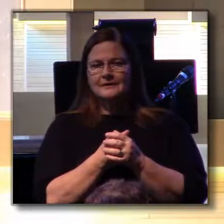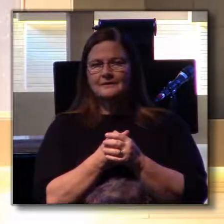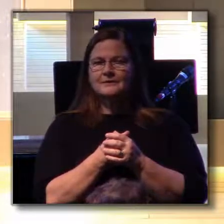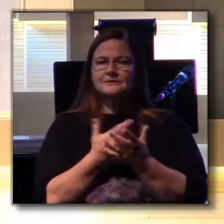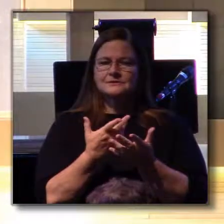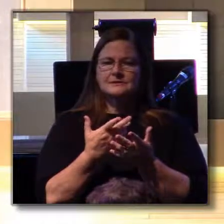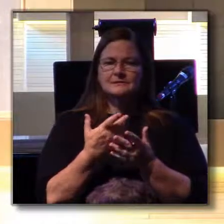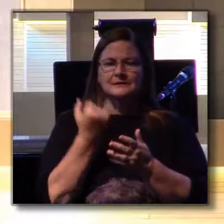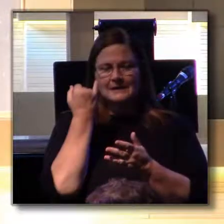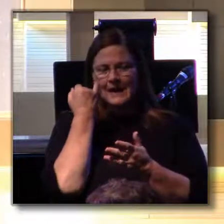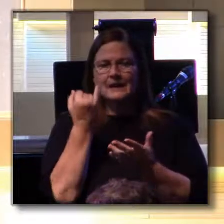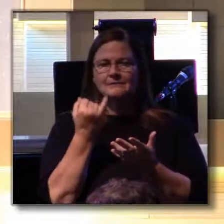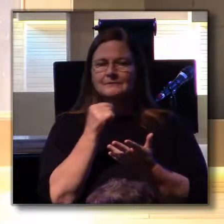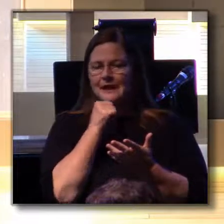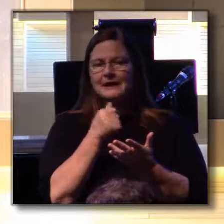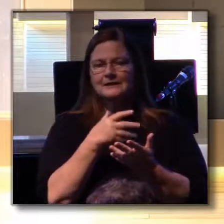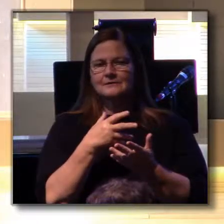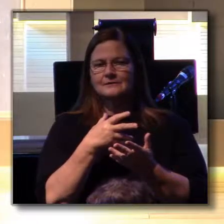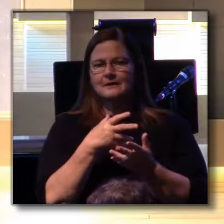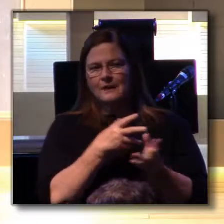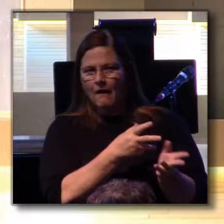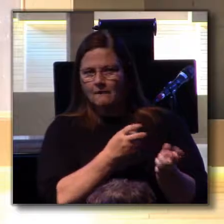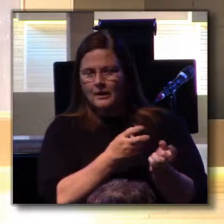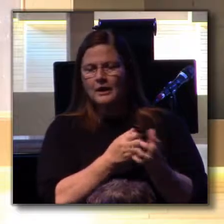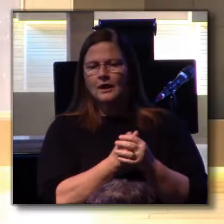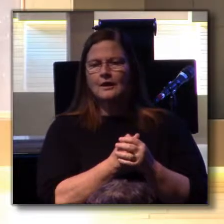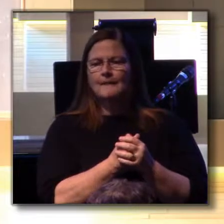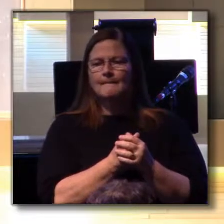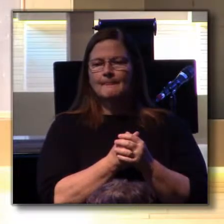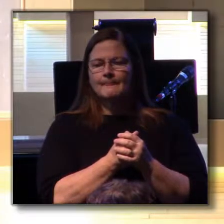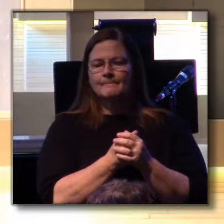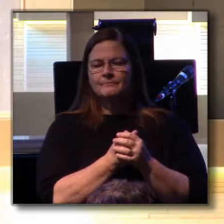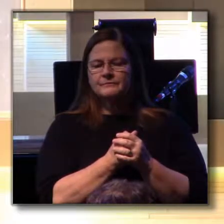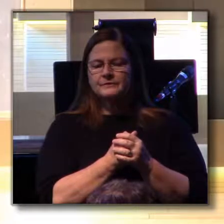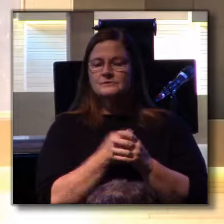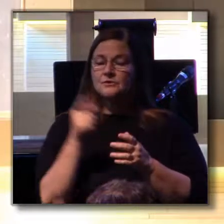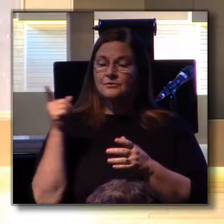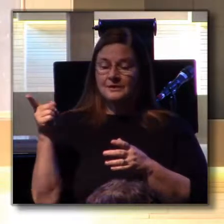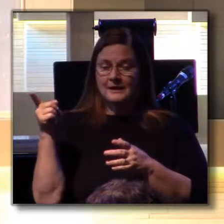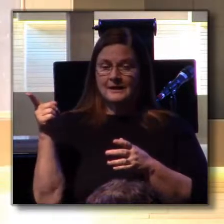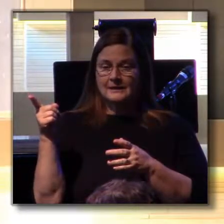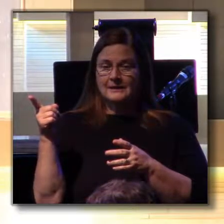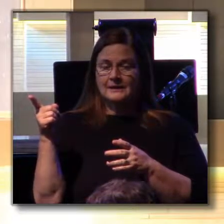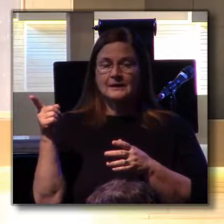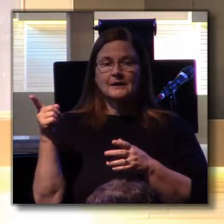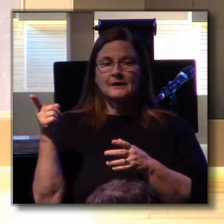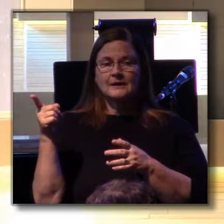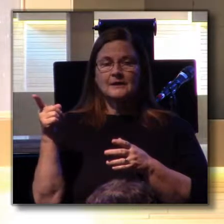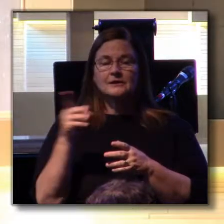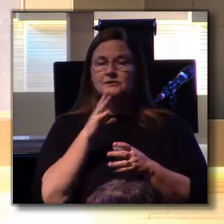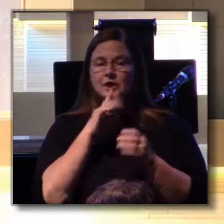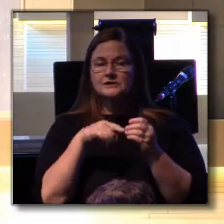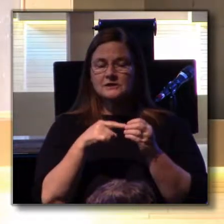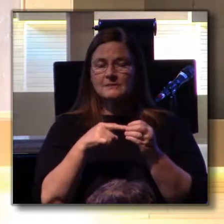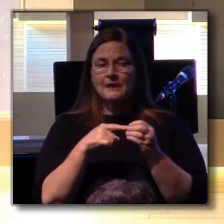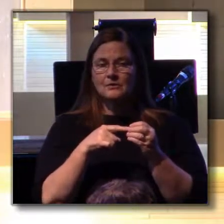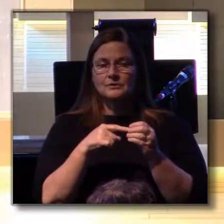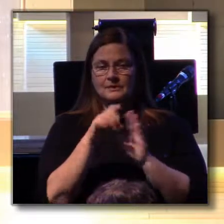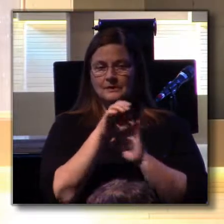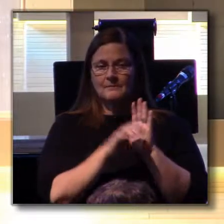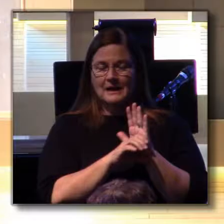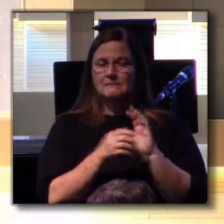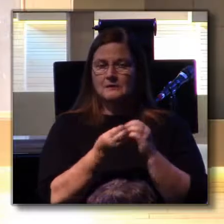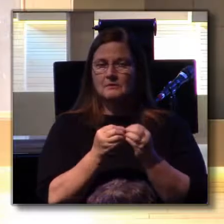coveting, etc. And then he goes on and he goes back, he doubles back to commandment number 5, which is the